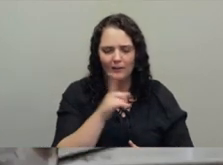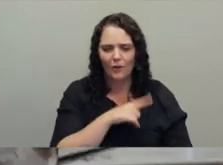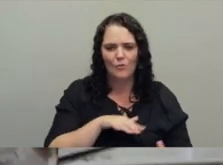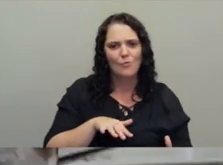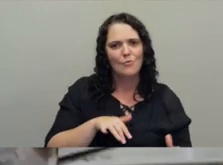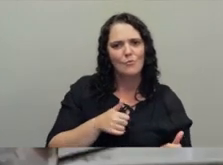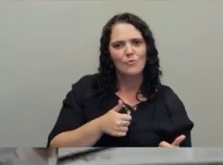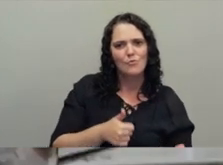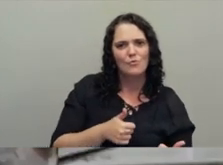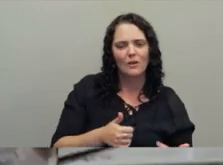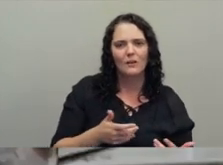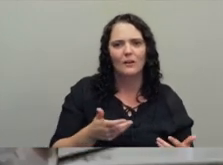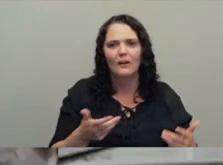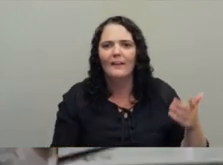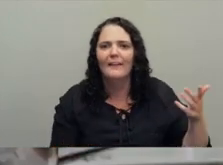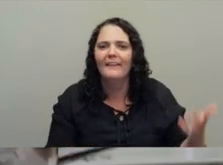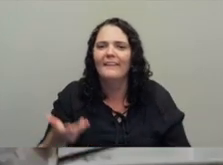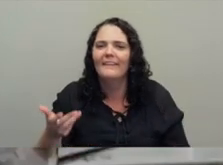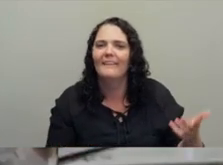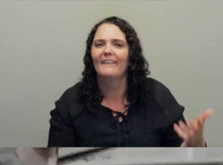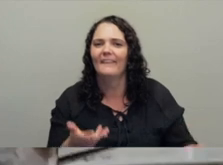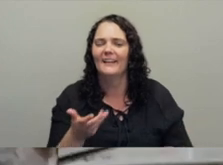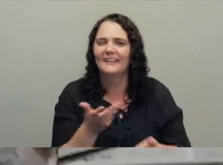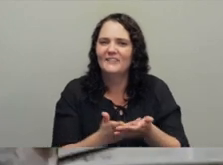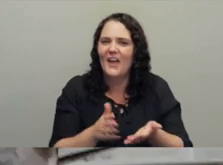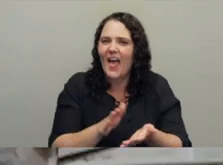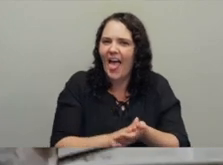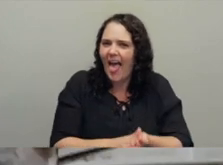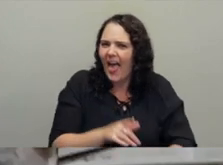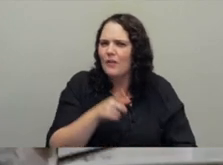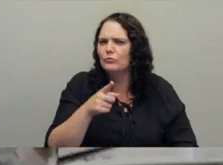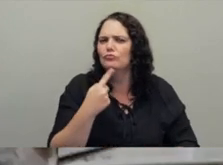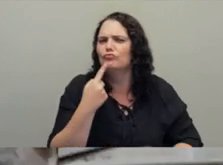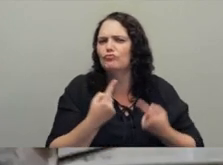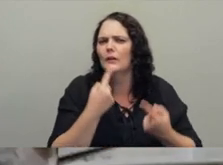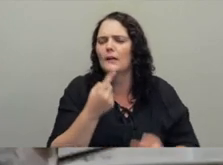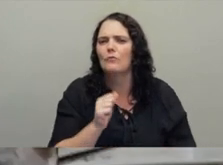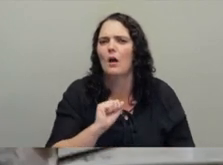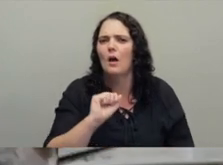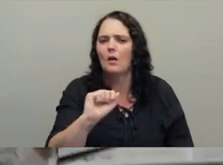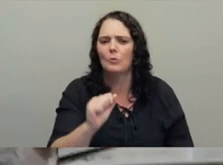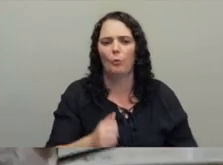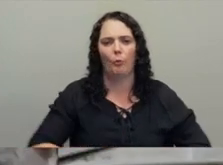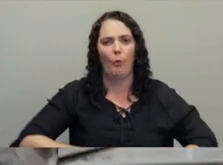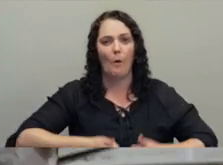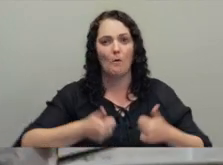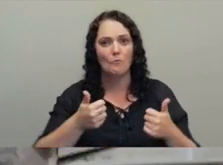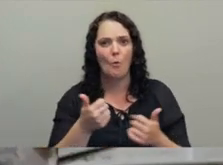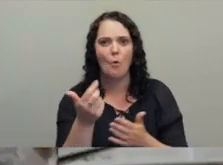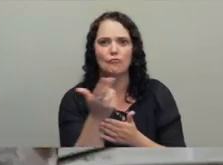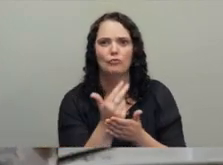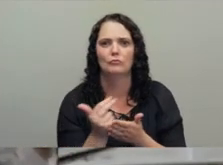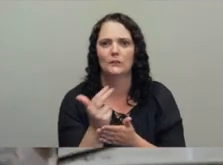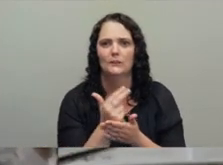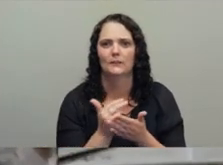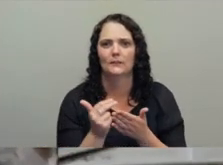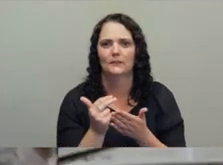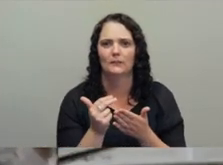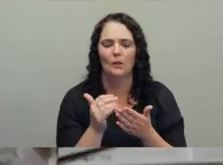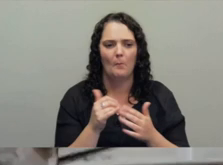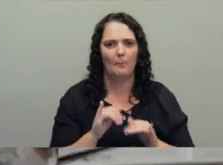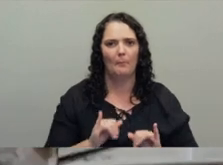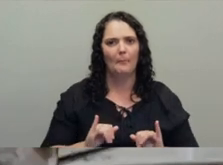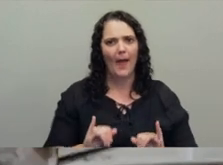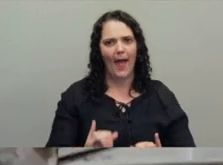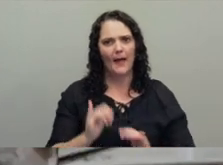drawing workshop is you thinking about how you define good drawing and bad drawing, and then how you really analyze that in your own drawings.